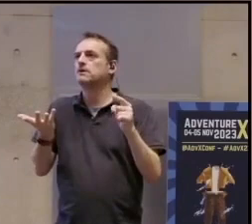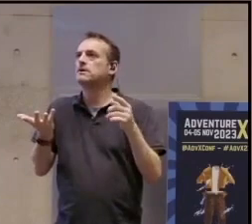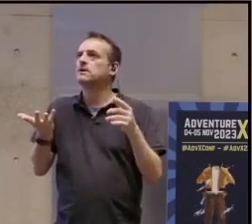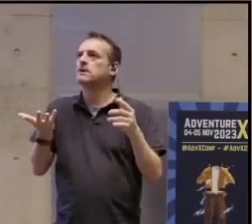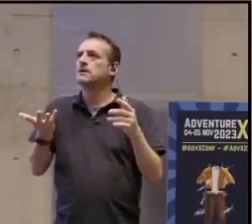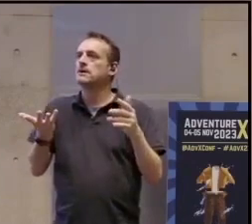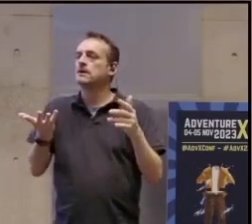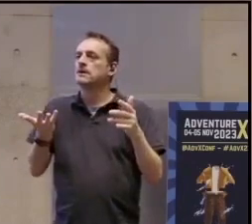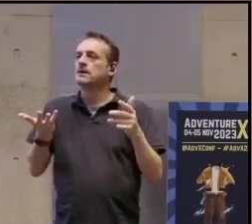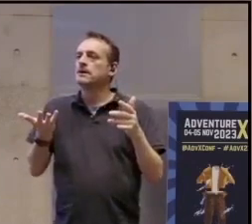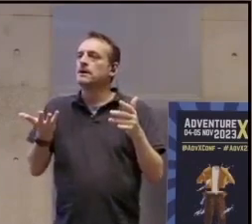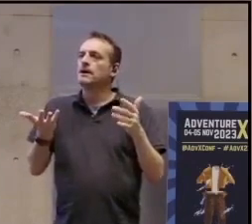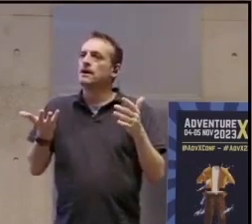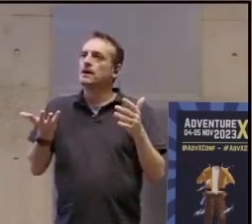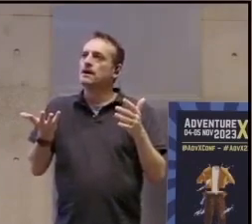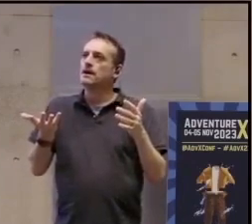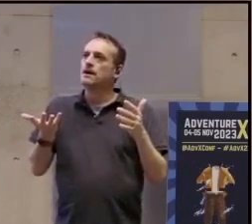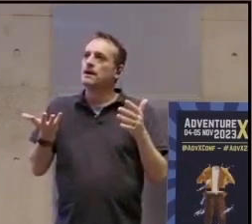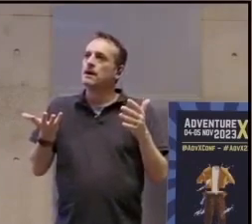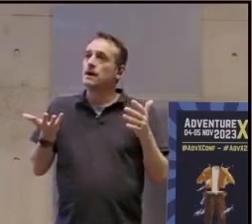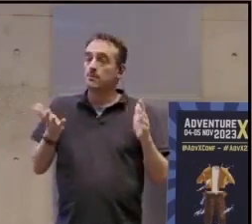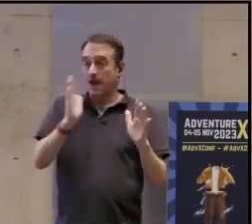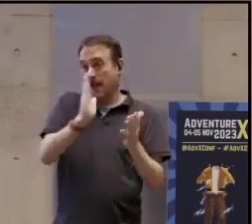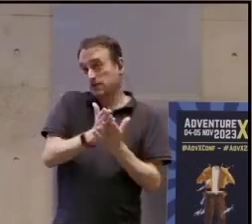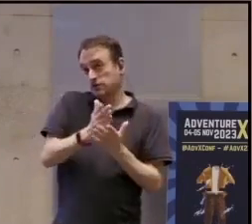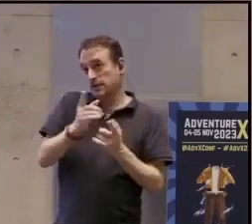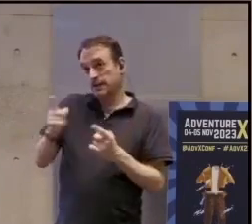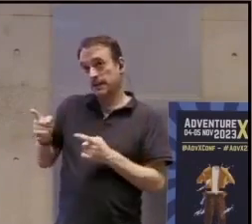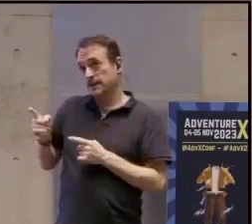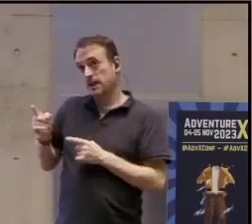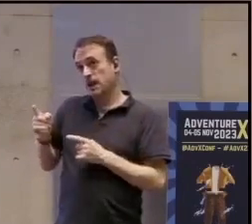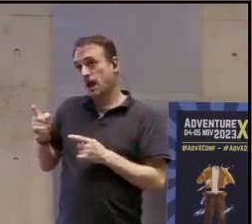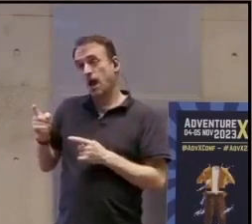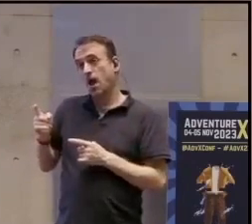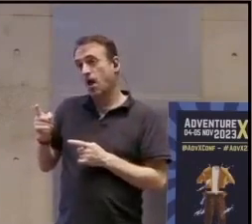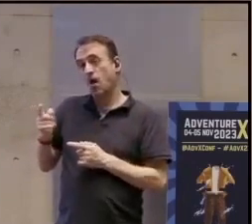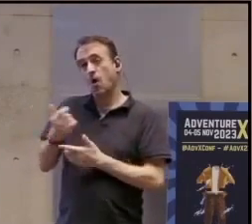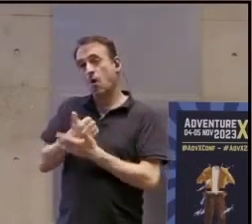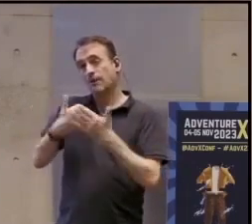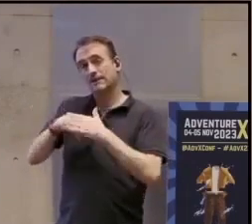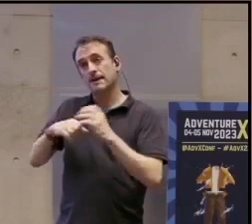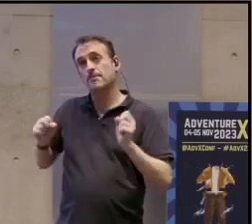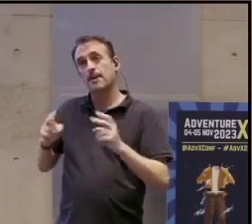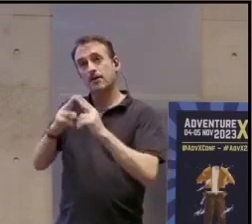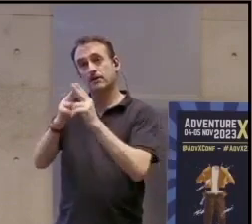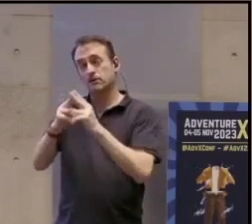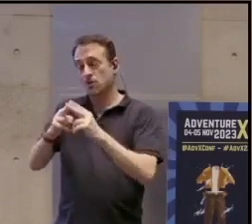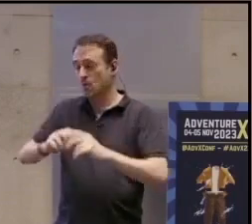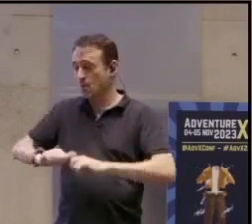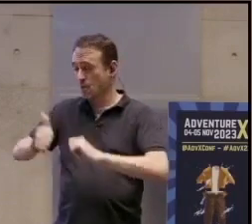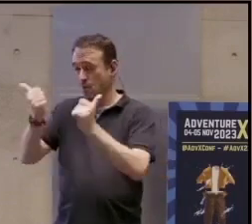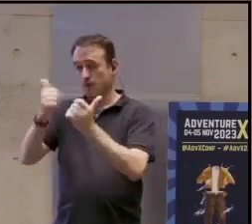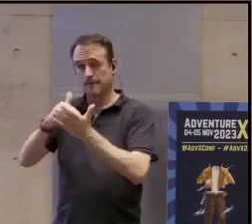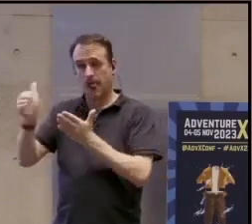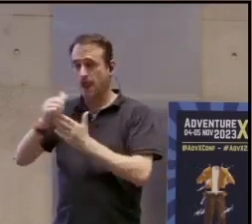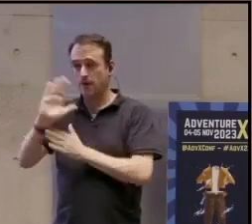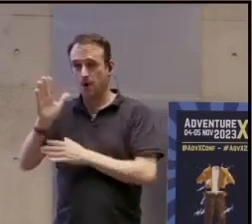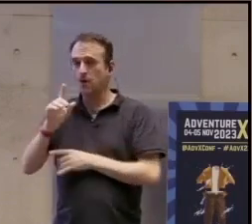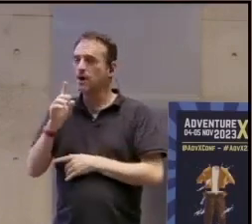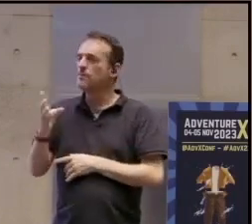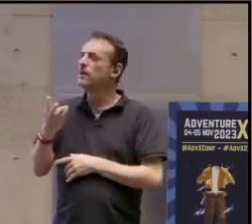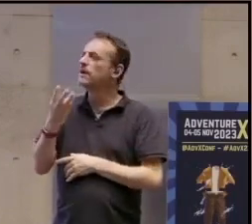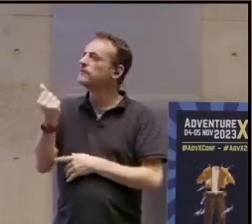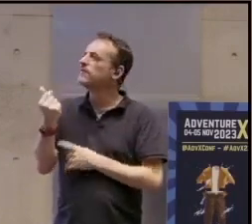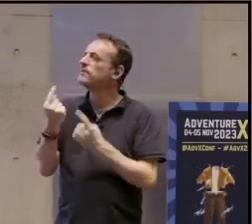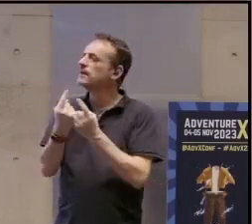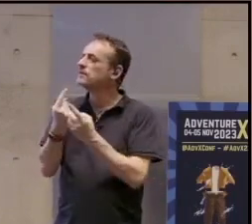Commercially, We'll Always Have Paris wasn't some huge bestseller, I'm happy to say. There are things that are intrinsic to the game, like it's short, it's